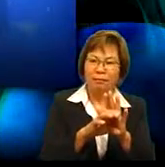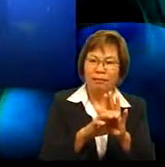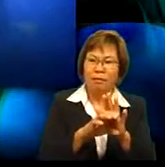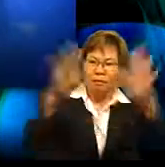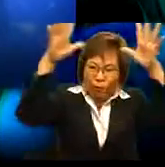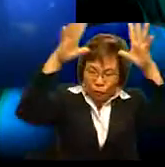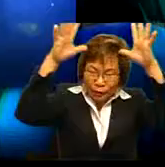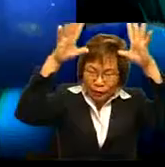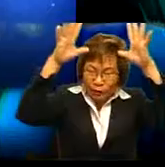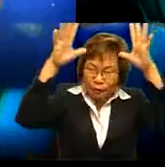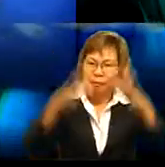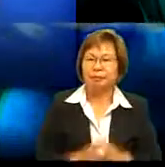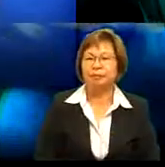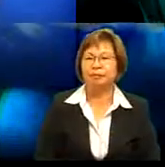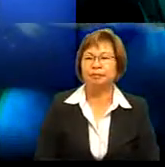reindeer,